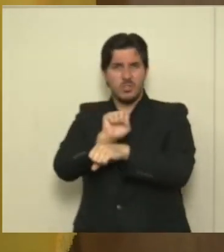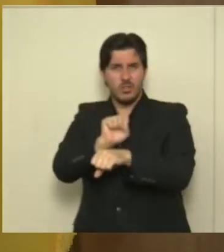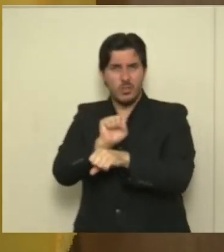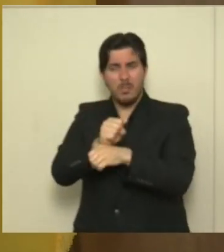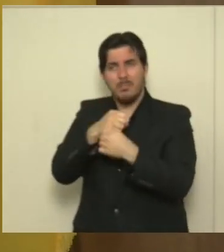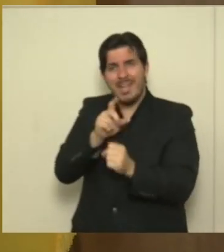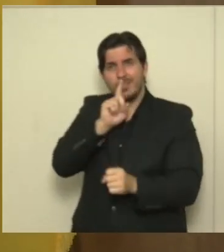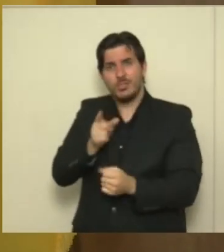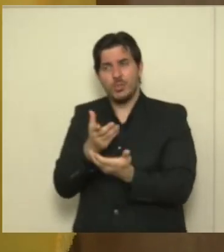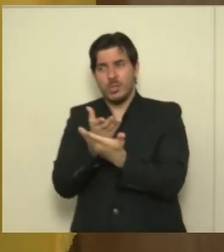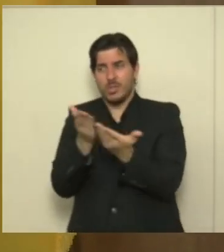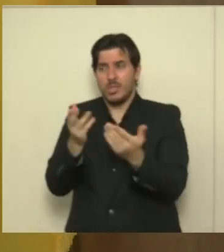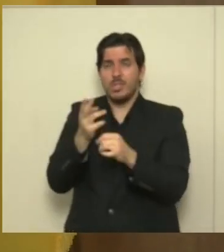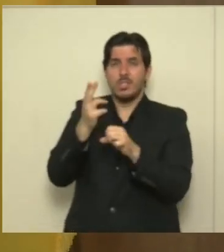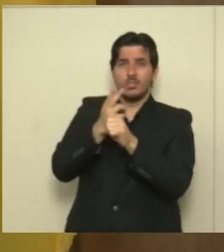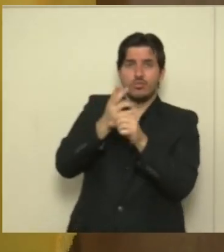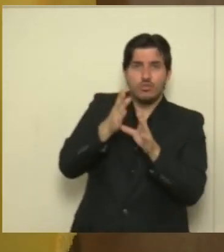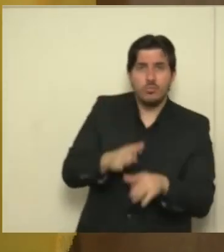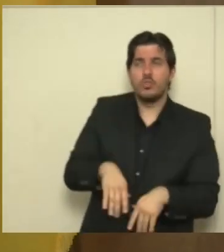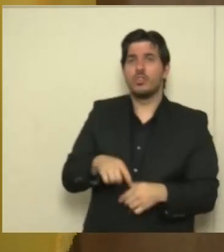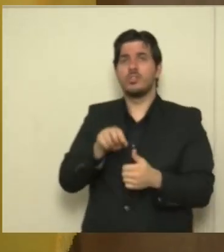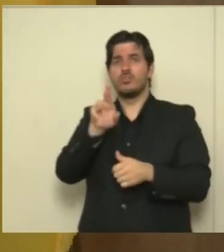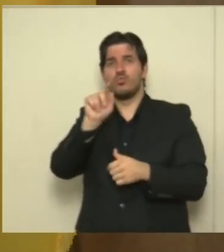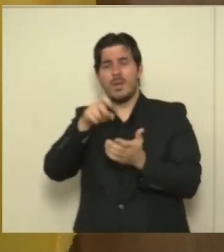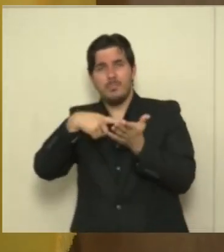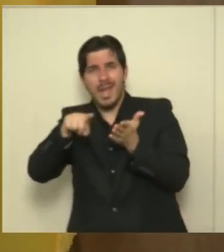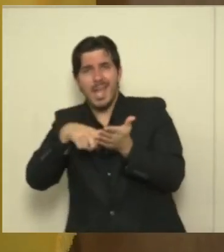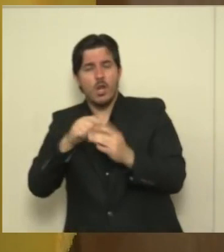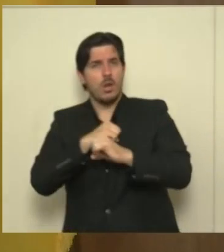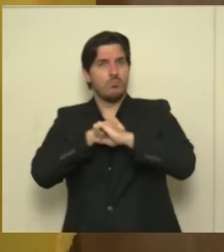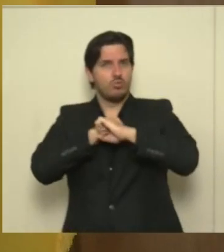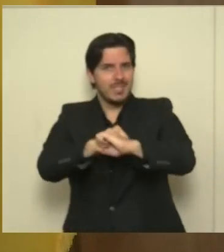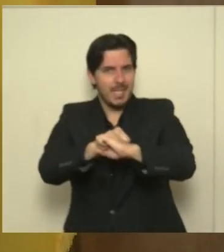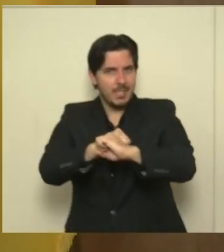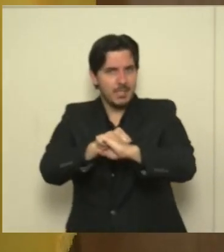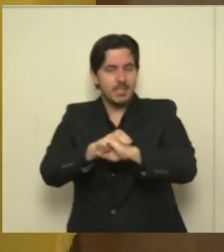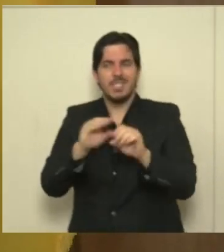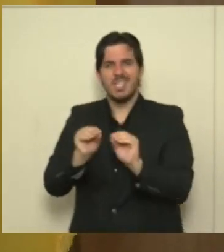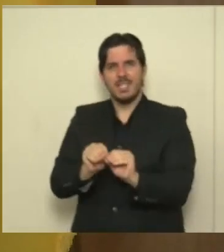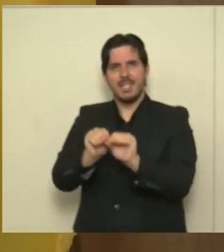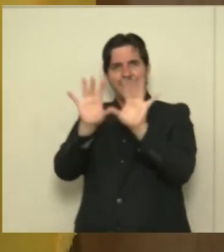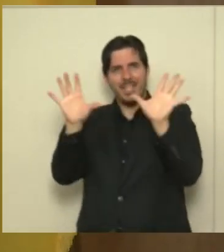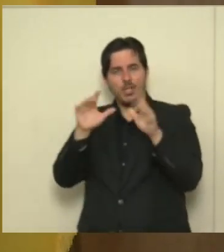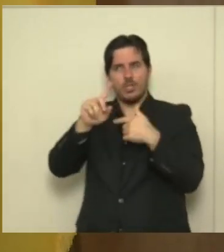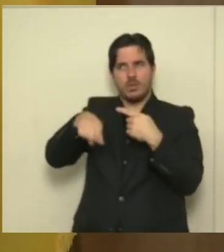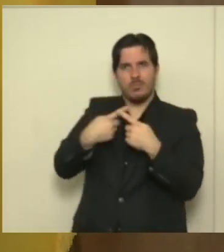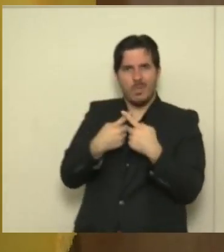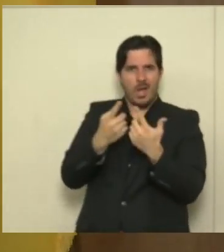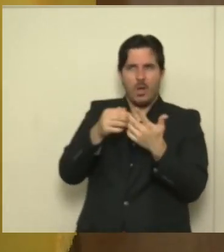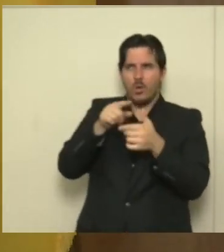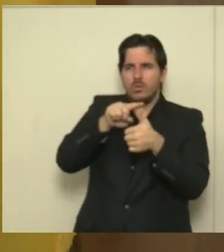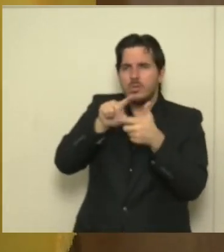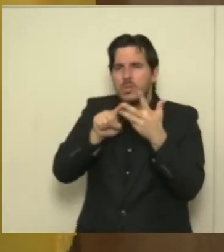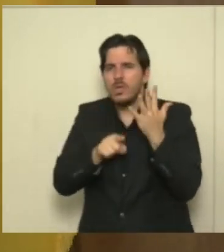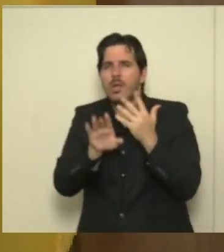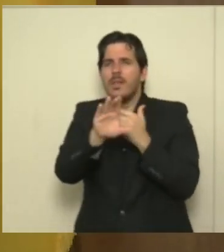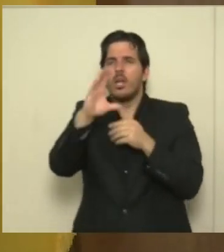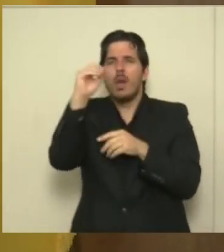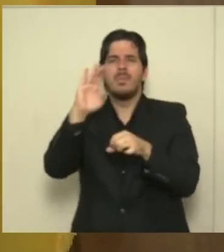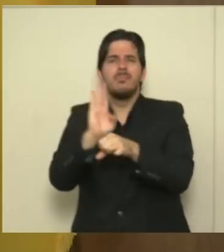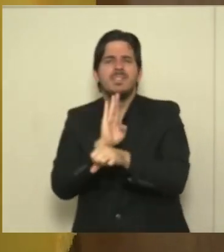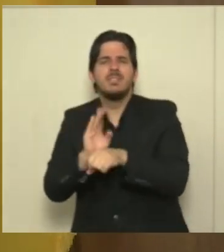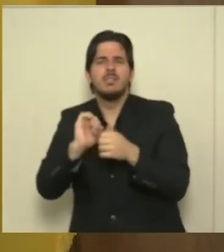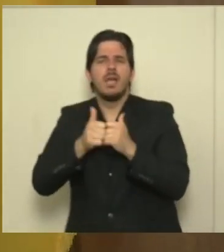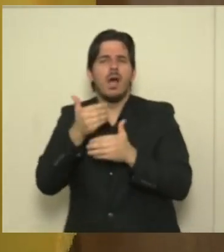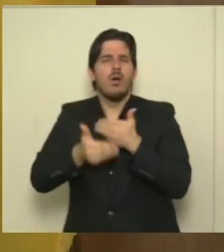that consumers and ratepayers are being protected and that they're clear about what's required by those companies. So